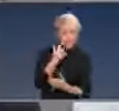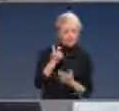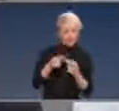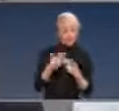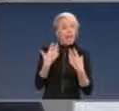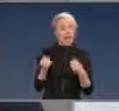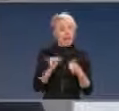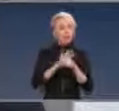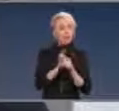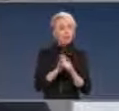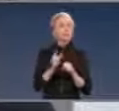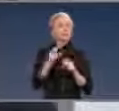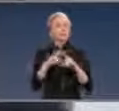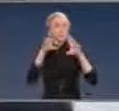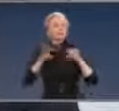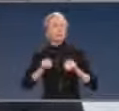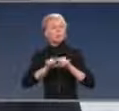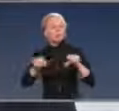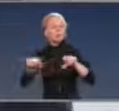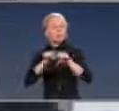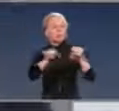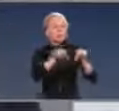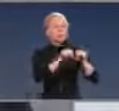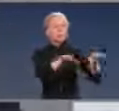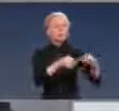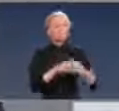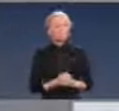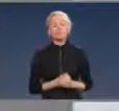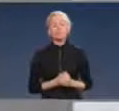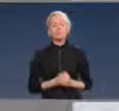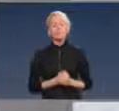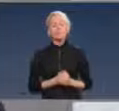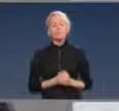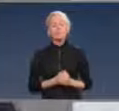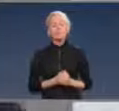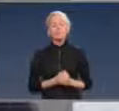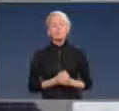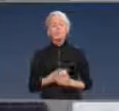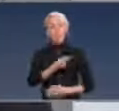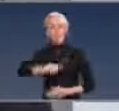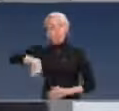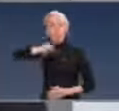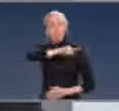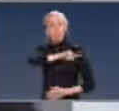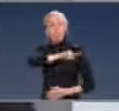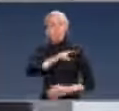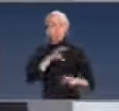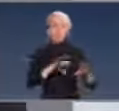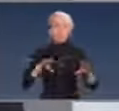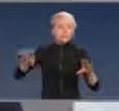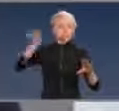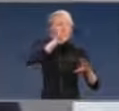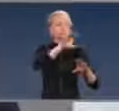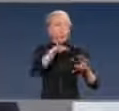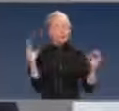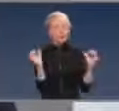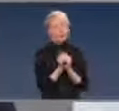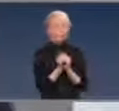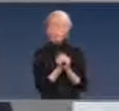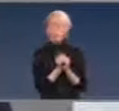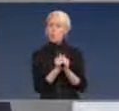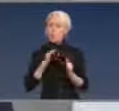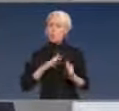of the AHPPC, the medical expert panel, on that protocol, but all state and territories and the Commonwealth agreed that that needed greater